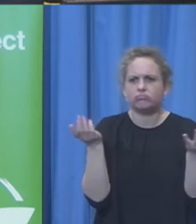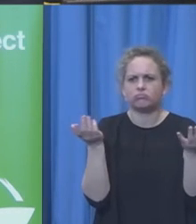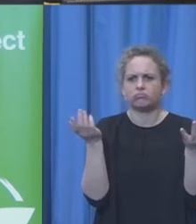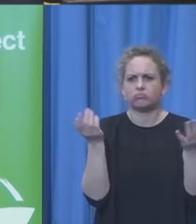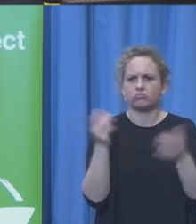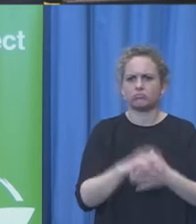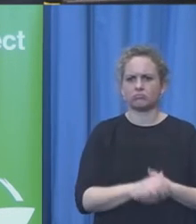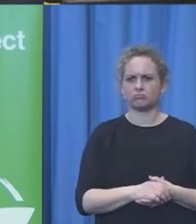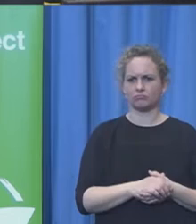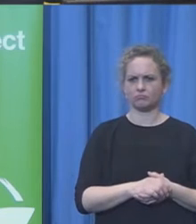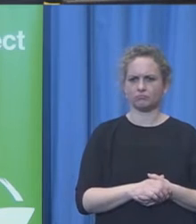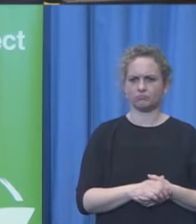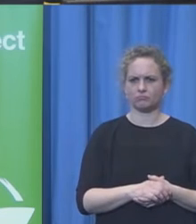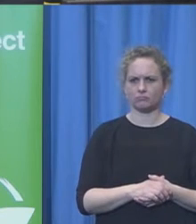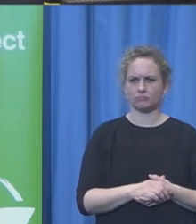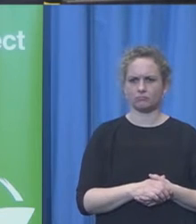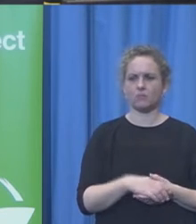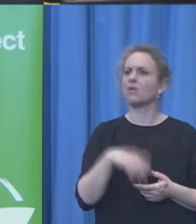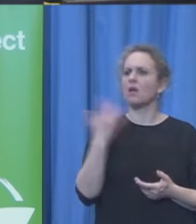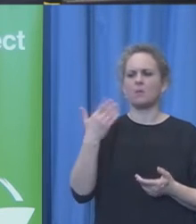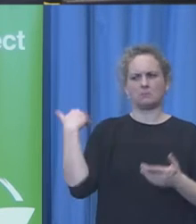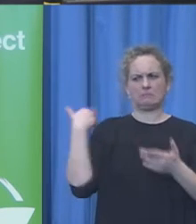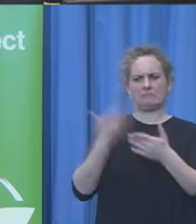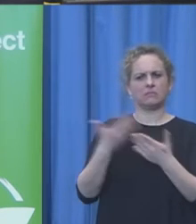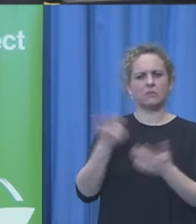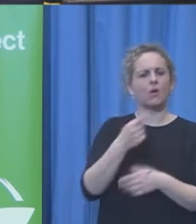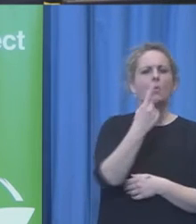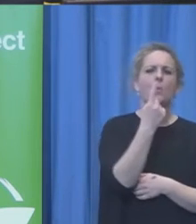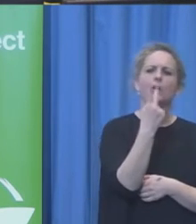private sector. It should go on,